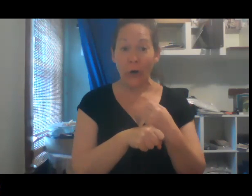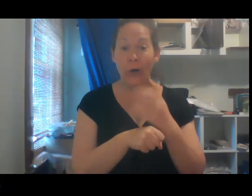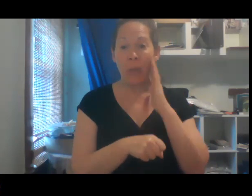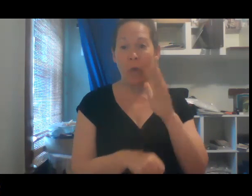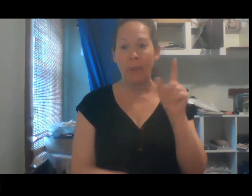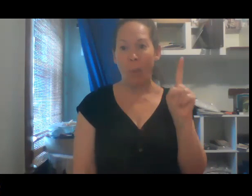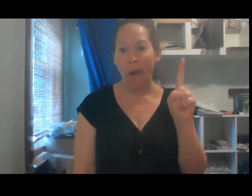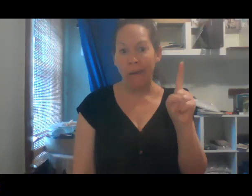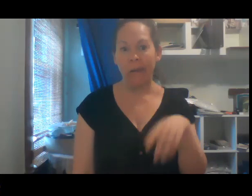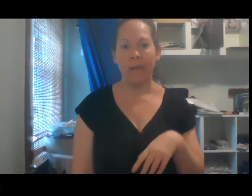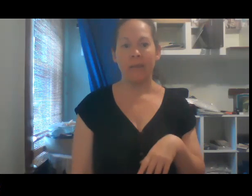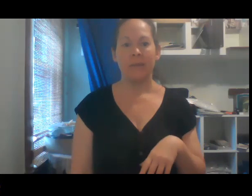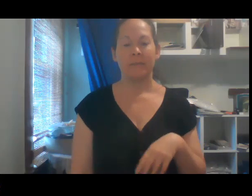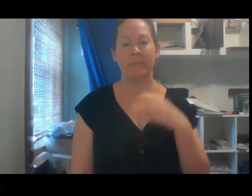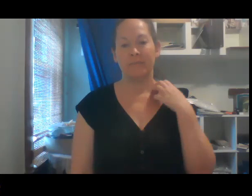yearly.